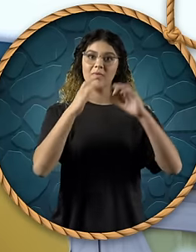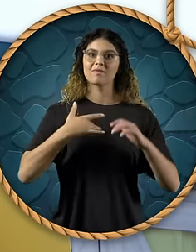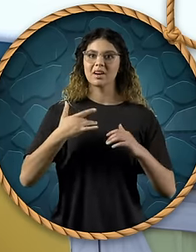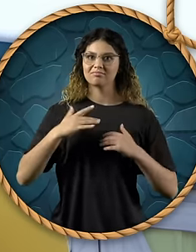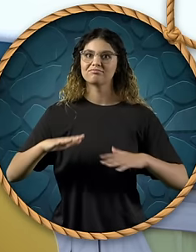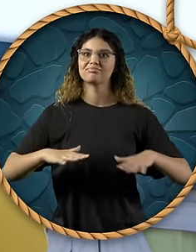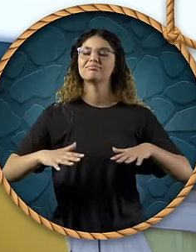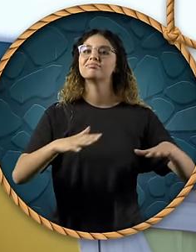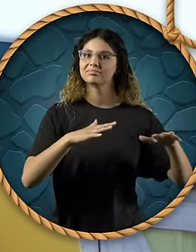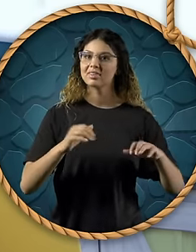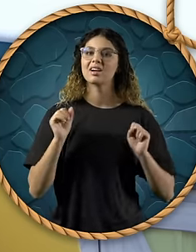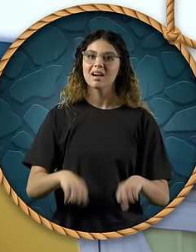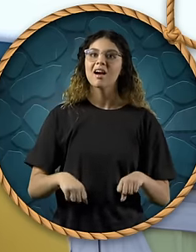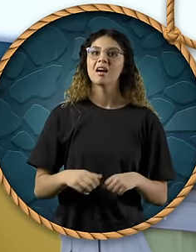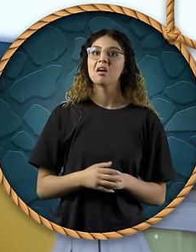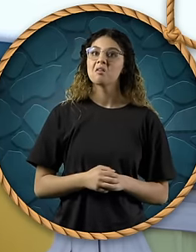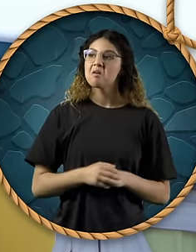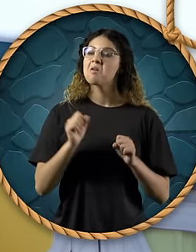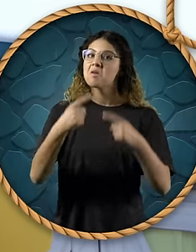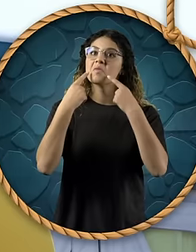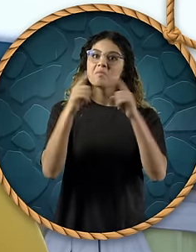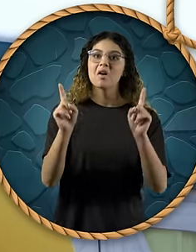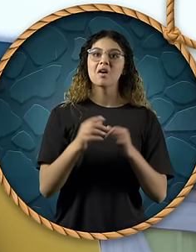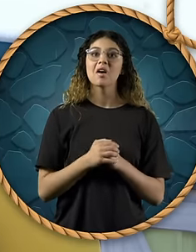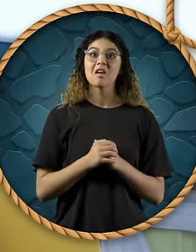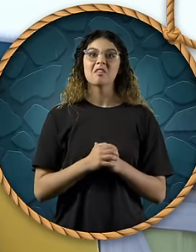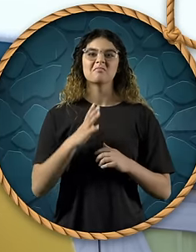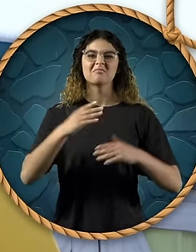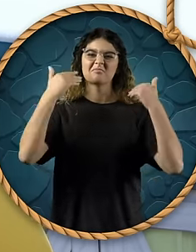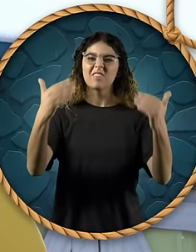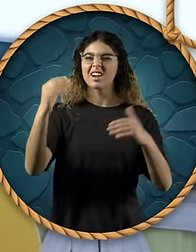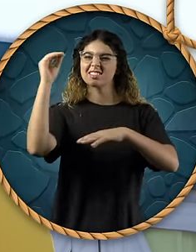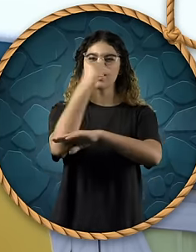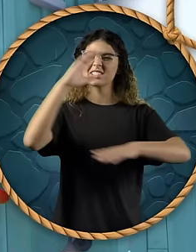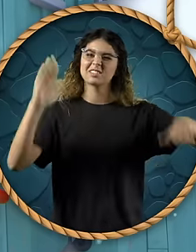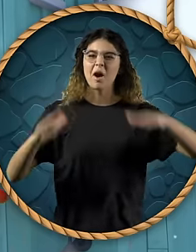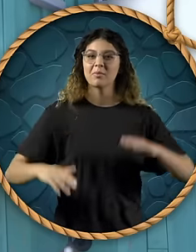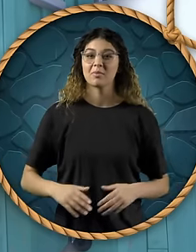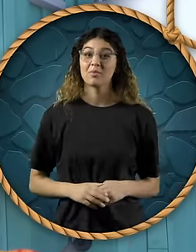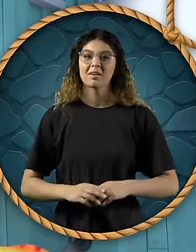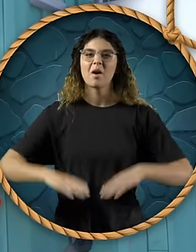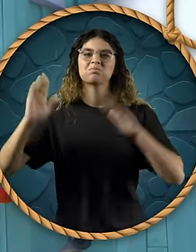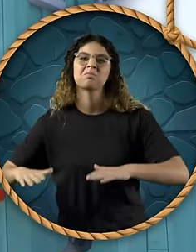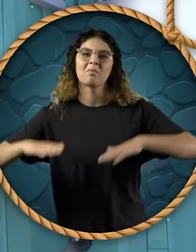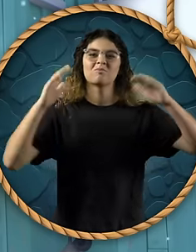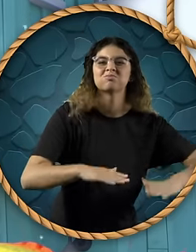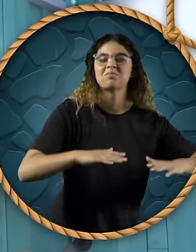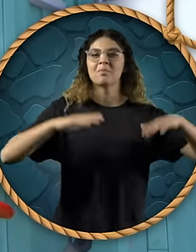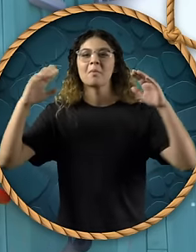by using vibrations in the ground. This could work. Everybody, let's do the dino stomp.